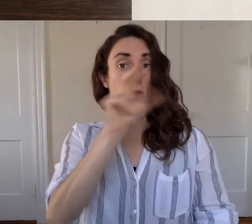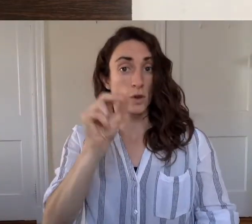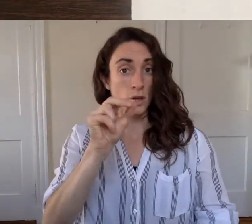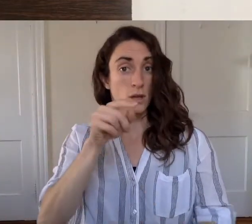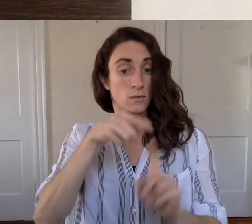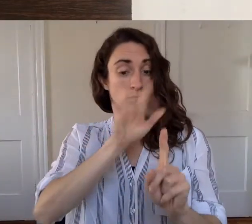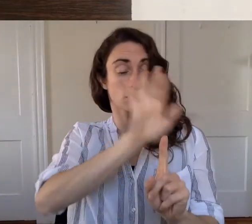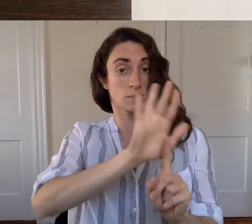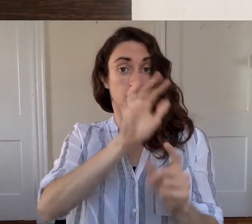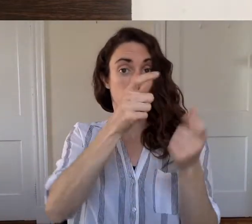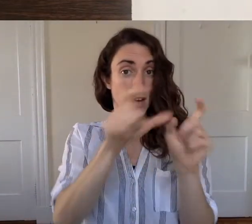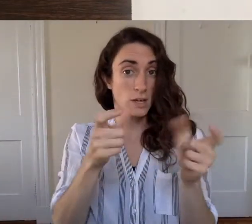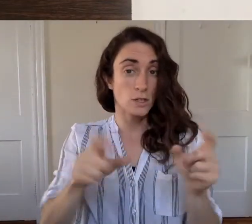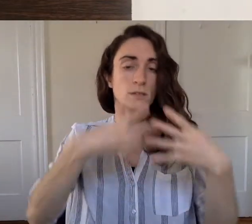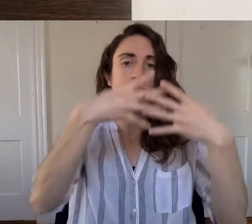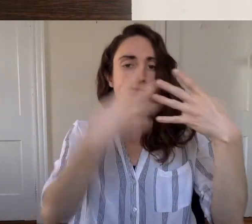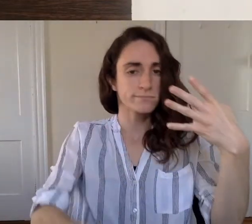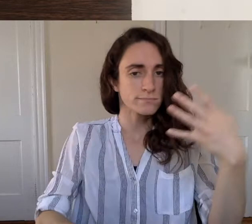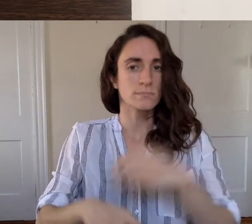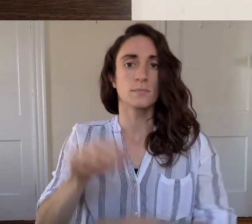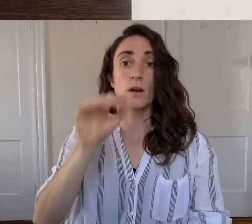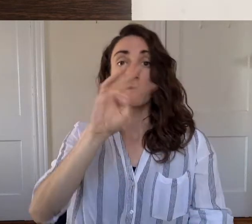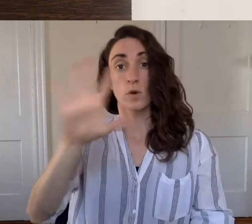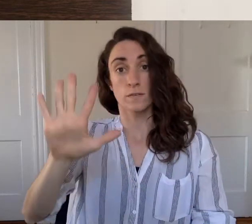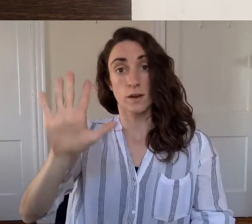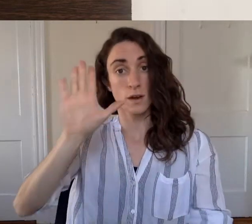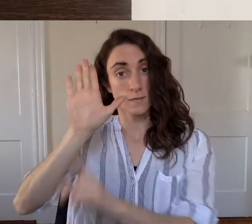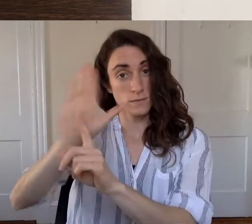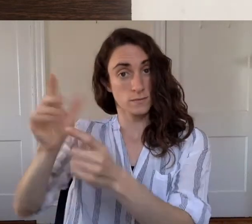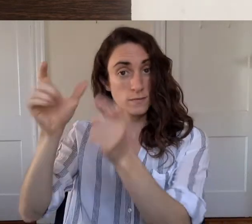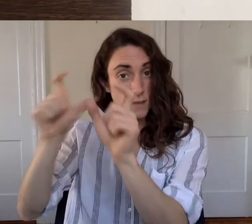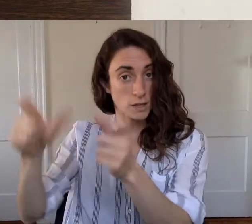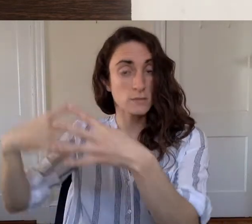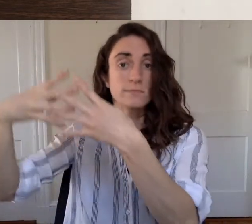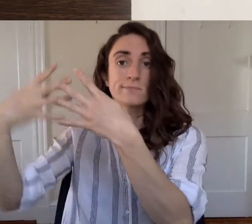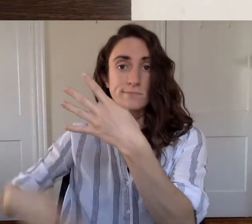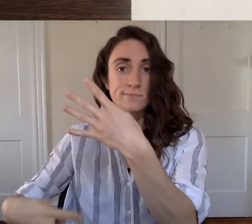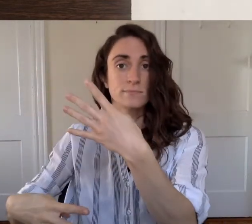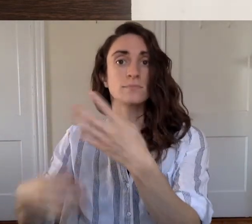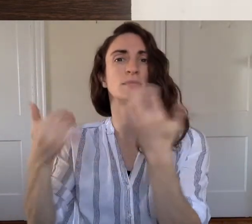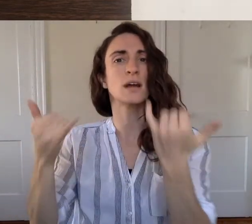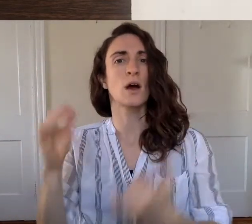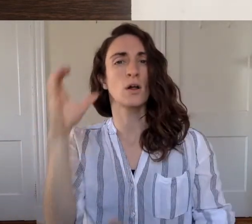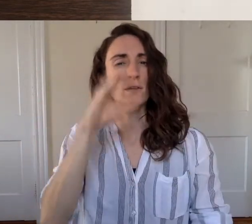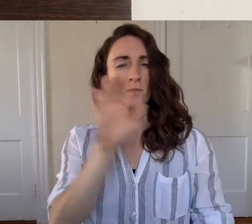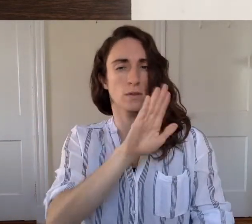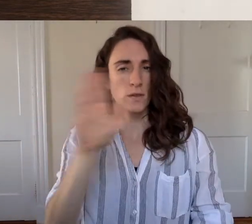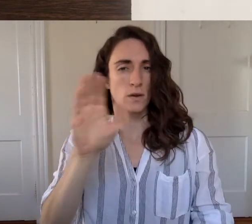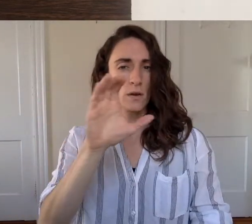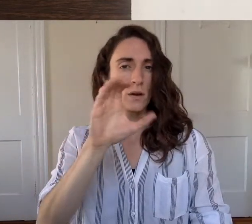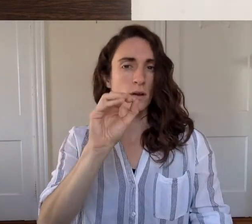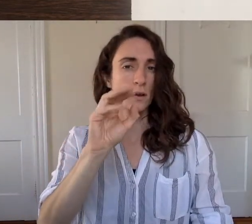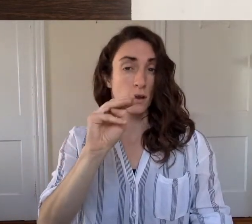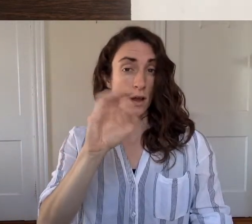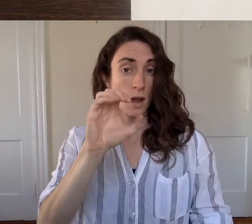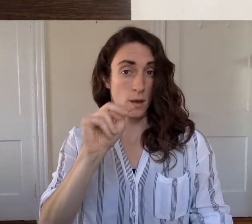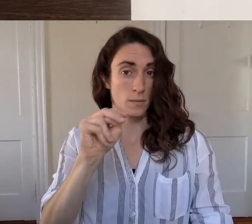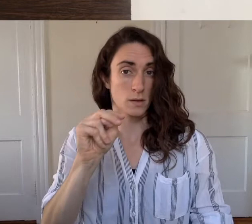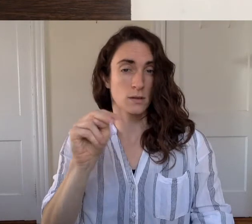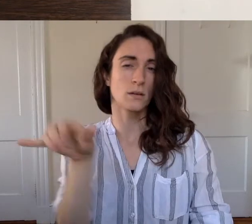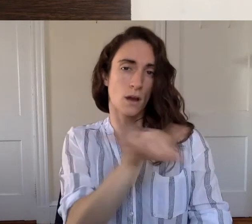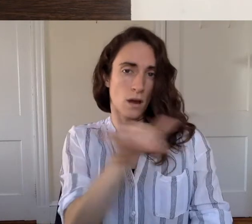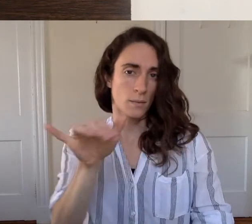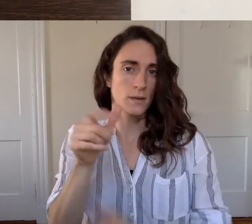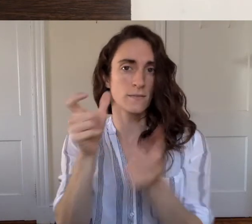Now that we have a list of both the factors of 30 and the factors of 45, we can go ahead and see what common factors there are, meaning what factors